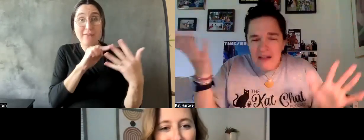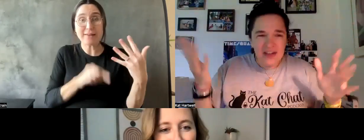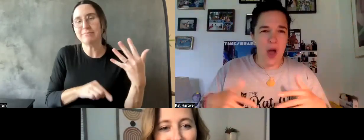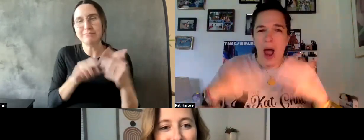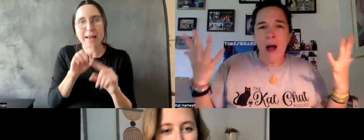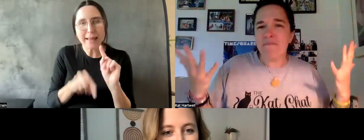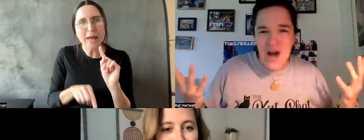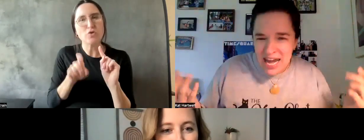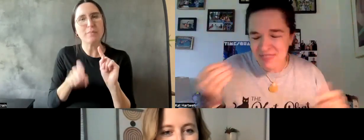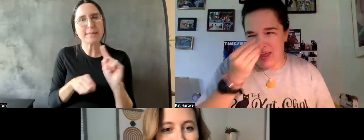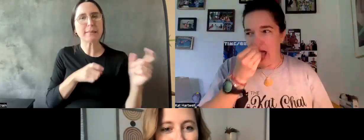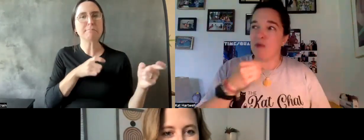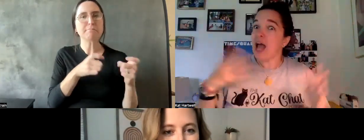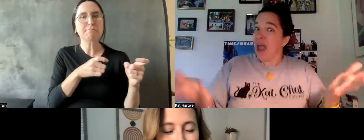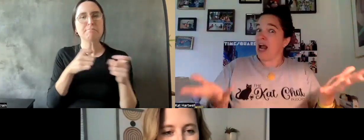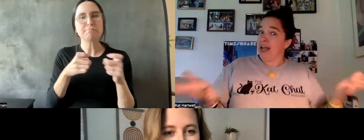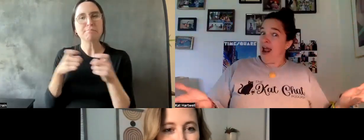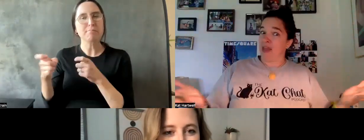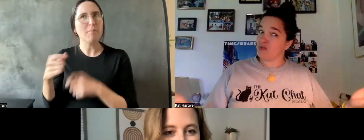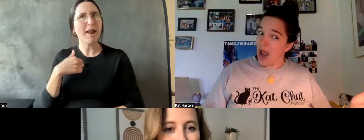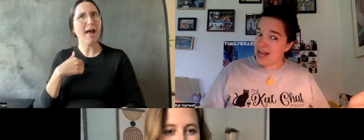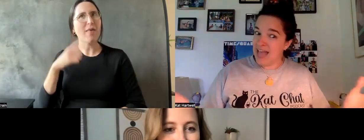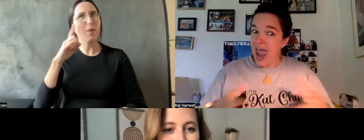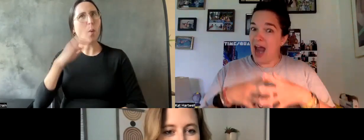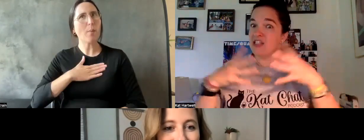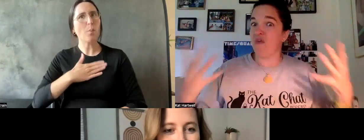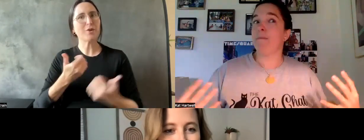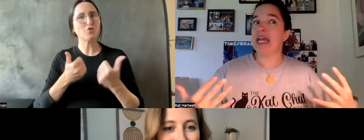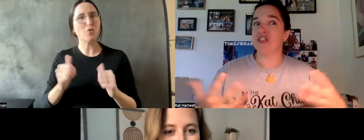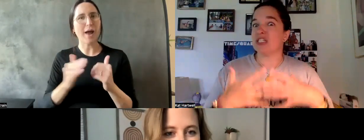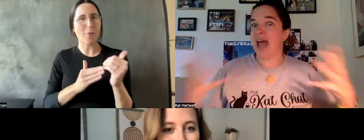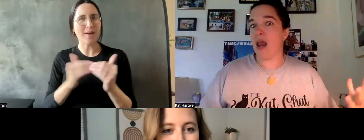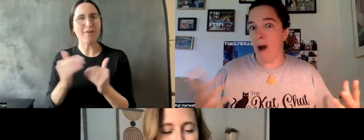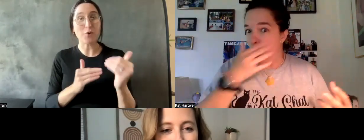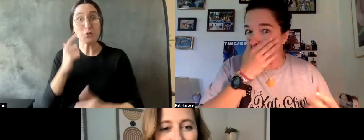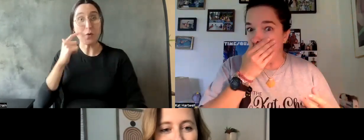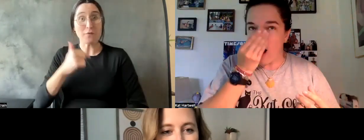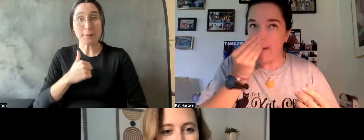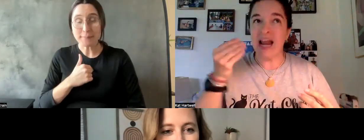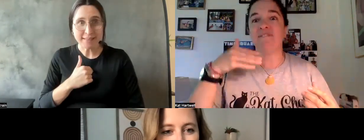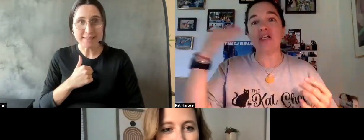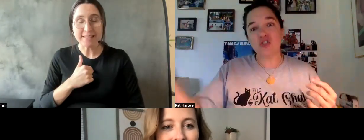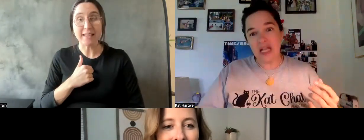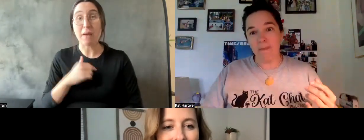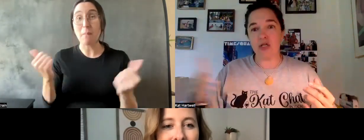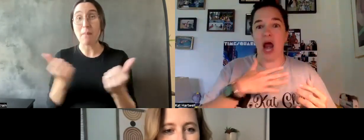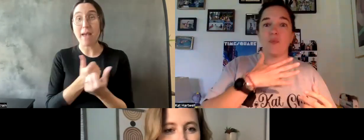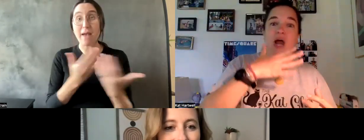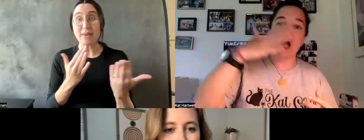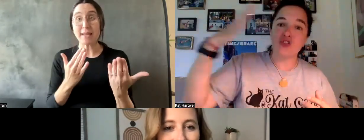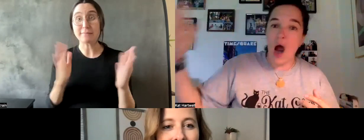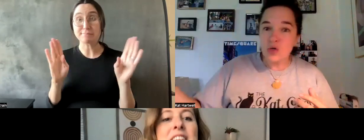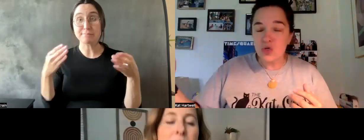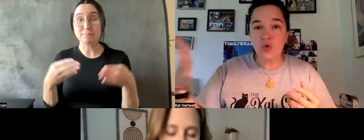now. I'm up for anything. Yeah, that's right. And it's, for me, it's just not about Hallmark. I mean, eventually I'm going to